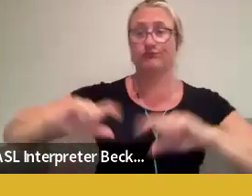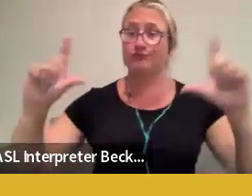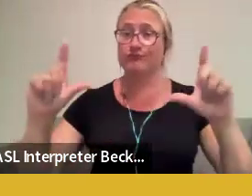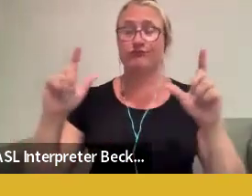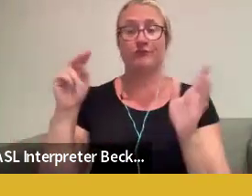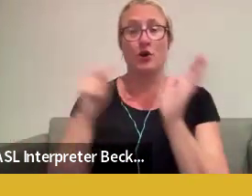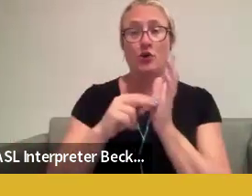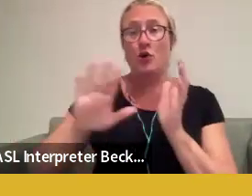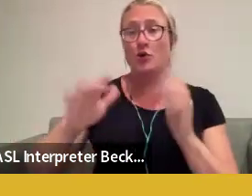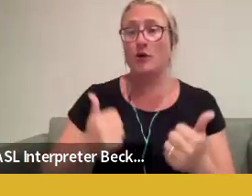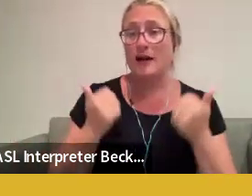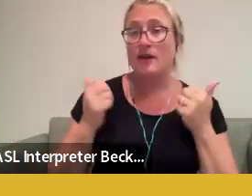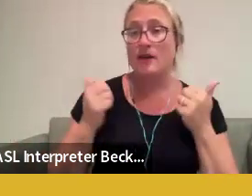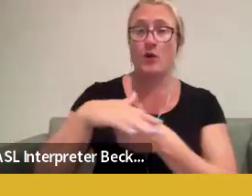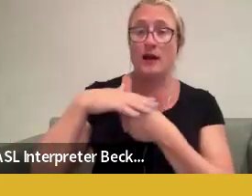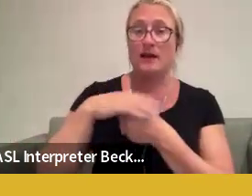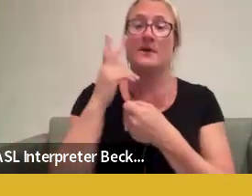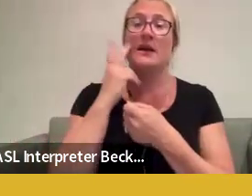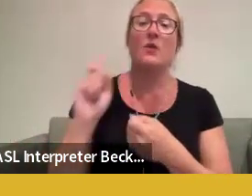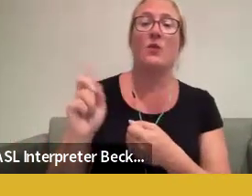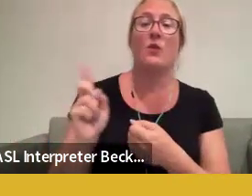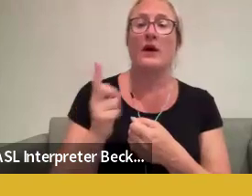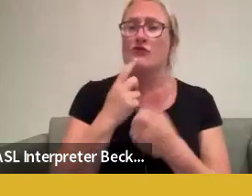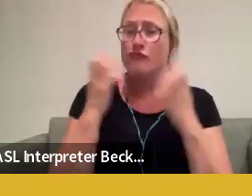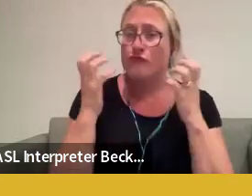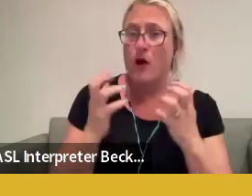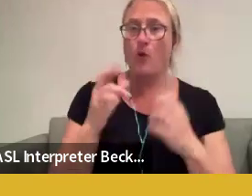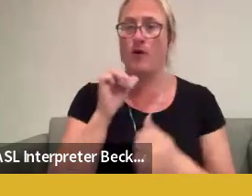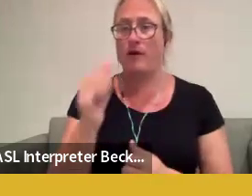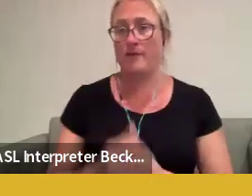your exact address to see where it falls in the heat vulnerability index.